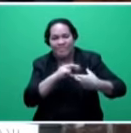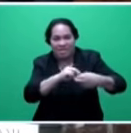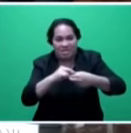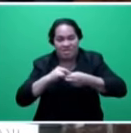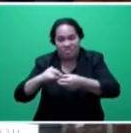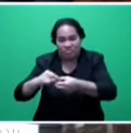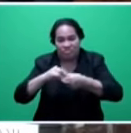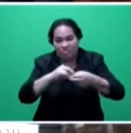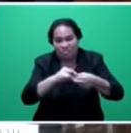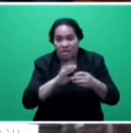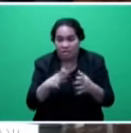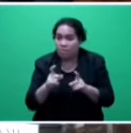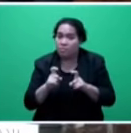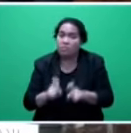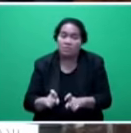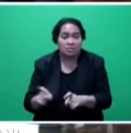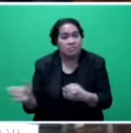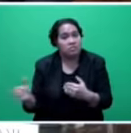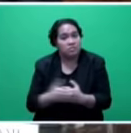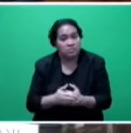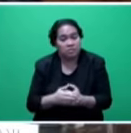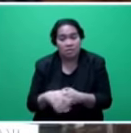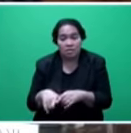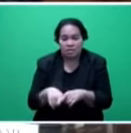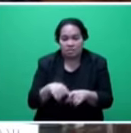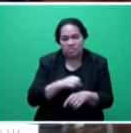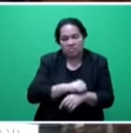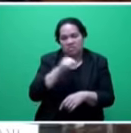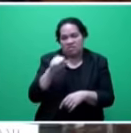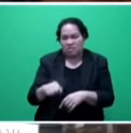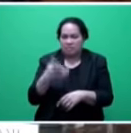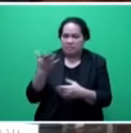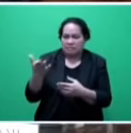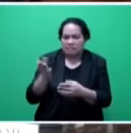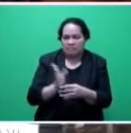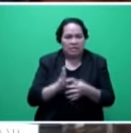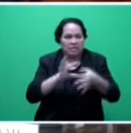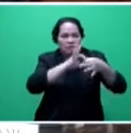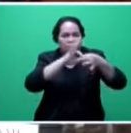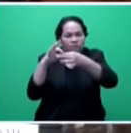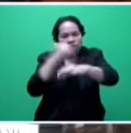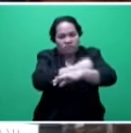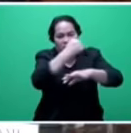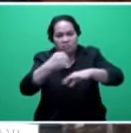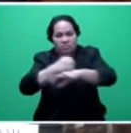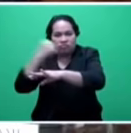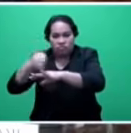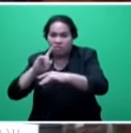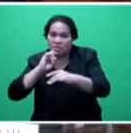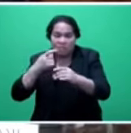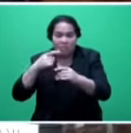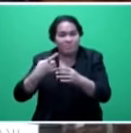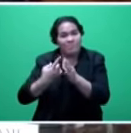Secondly, permanent closure would imply a serious diplomatic incident, or that a breach may have occurred,